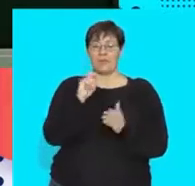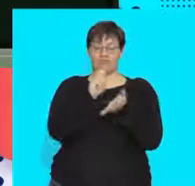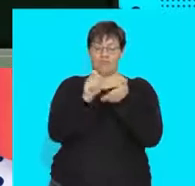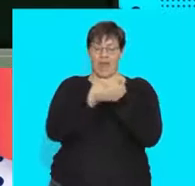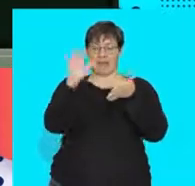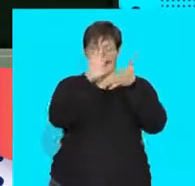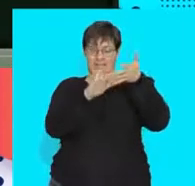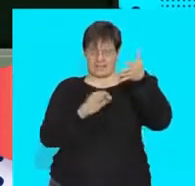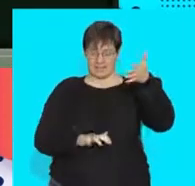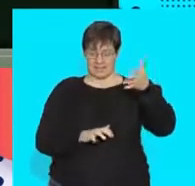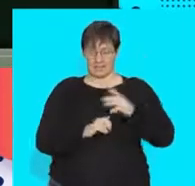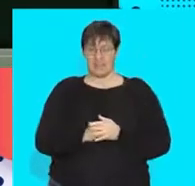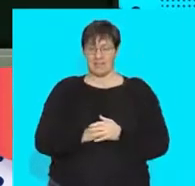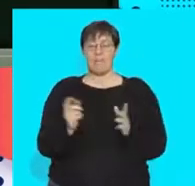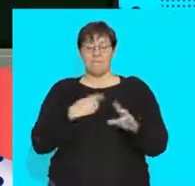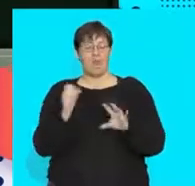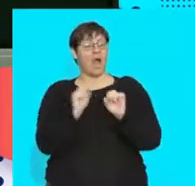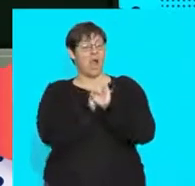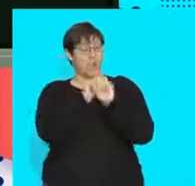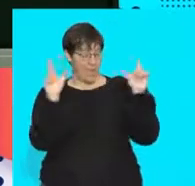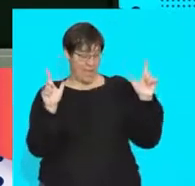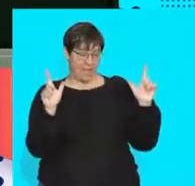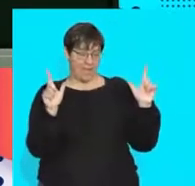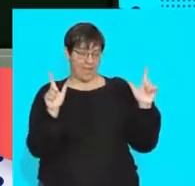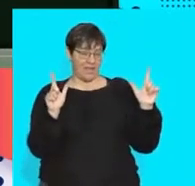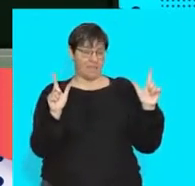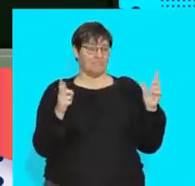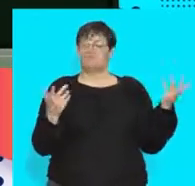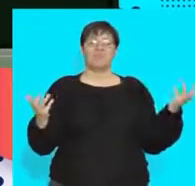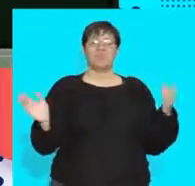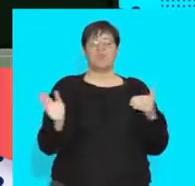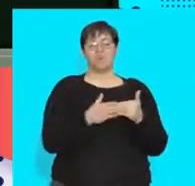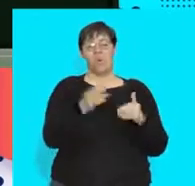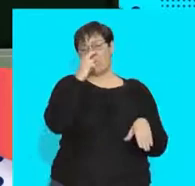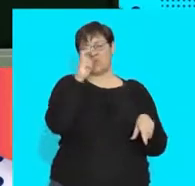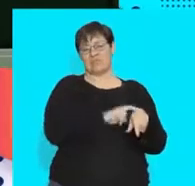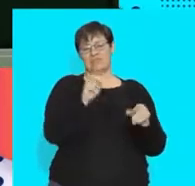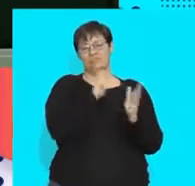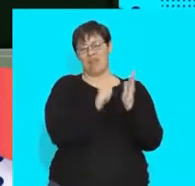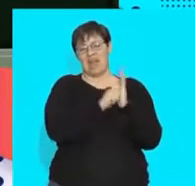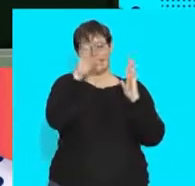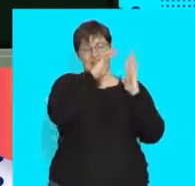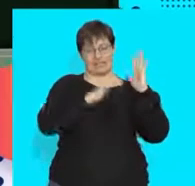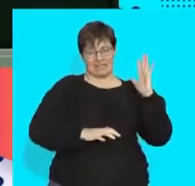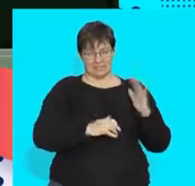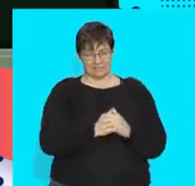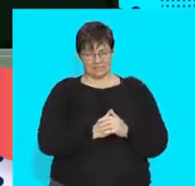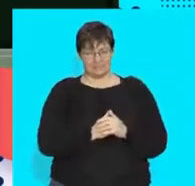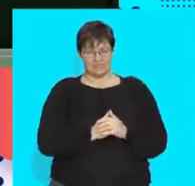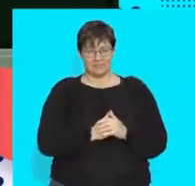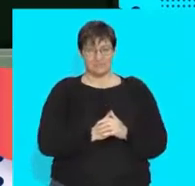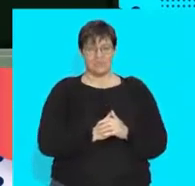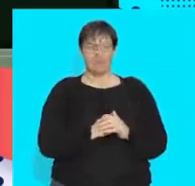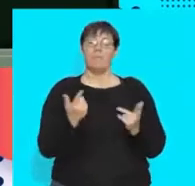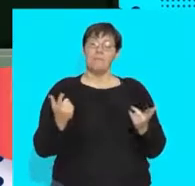I am totally aware, all right, that you guys no longer need to do essays. But what I'm going to do is